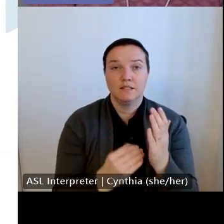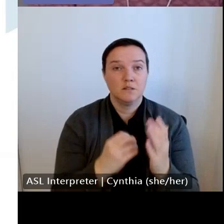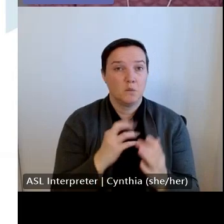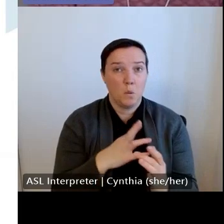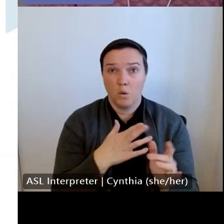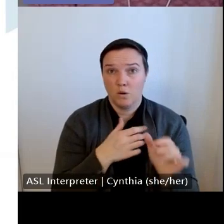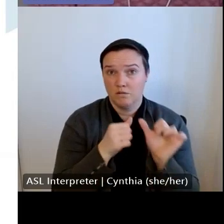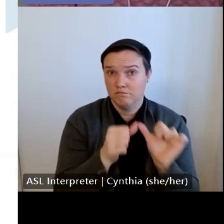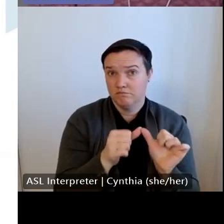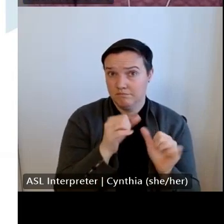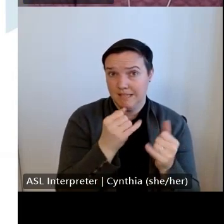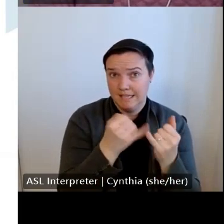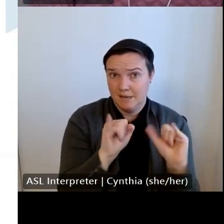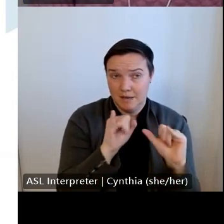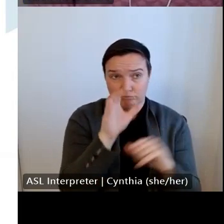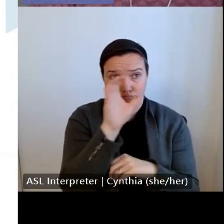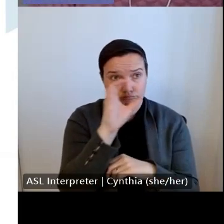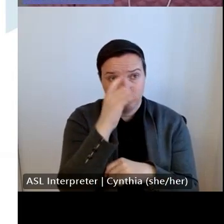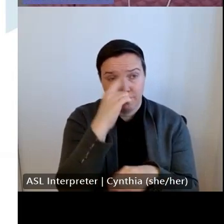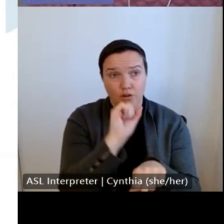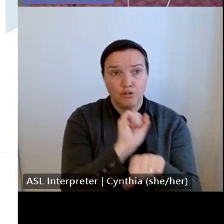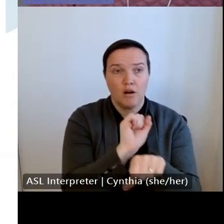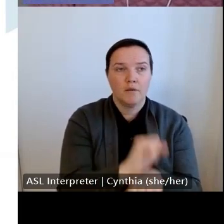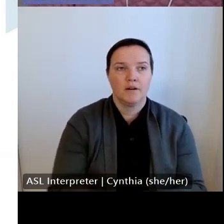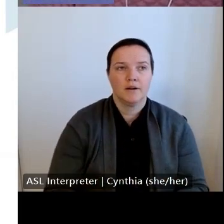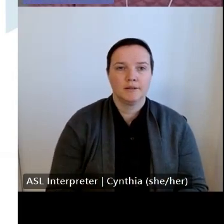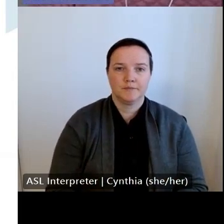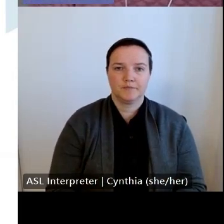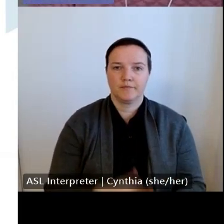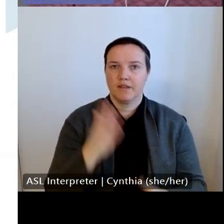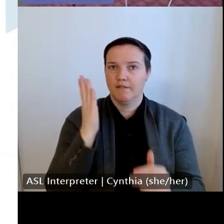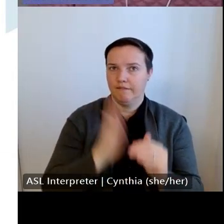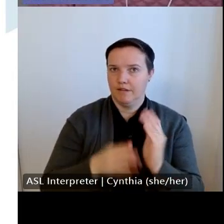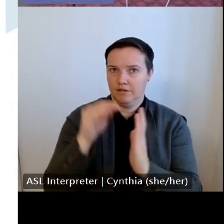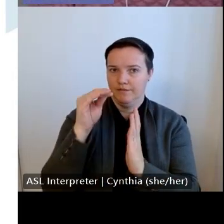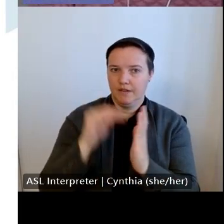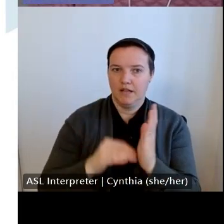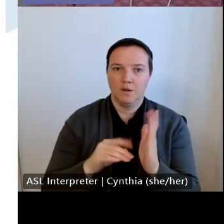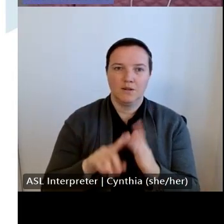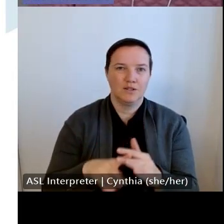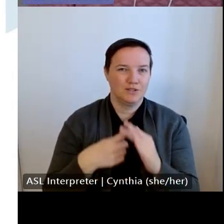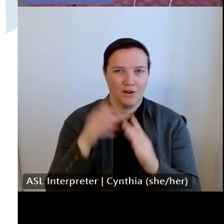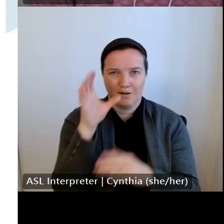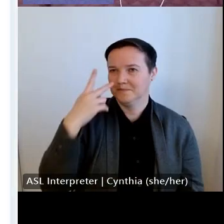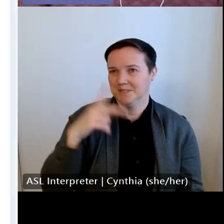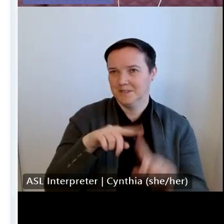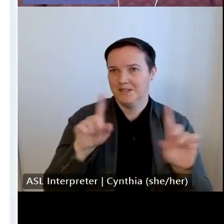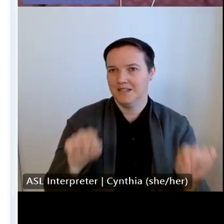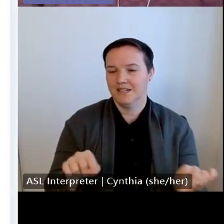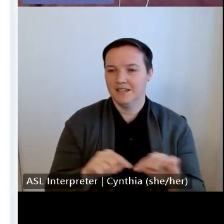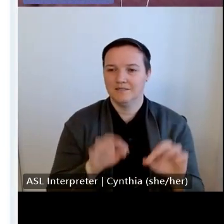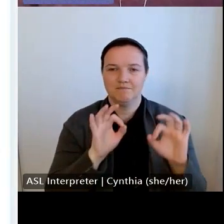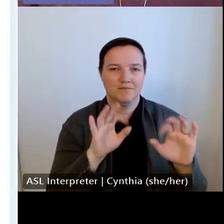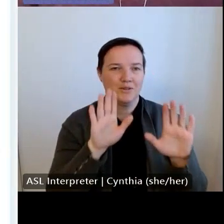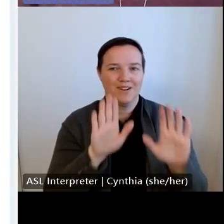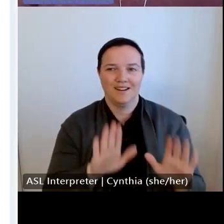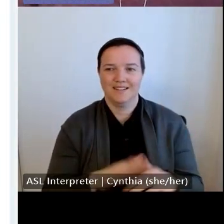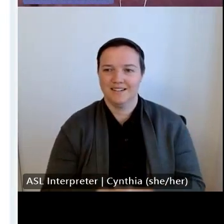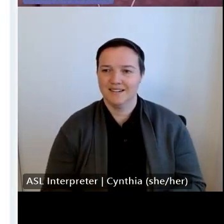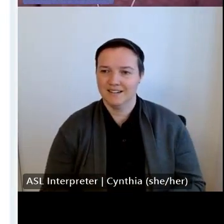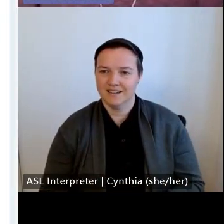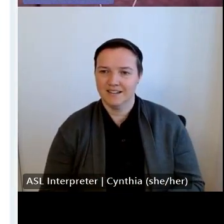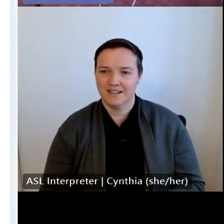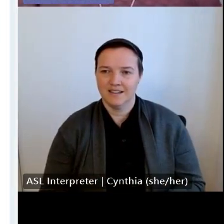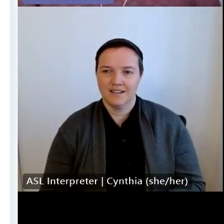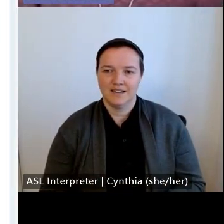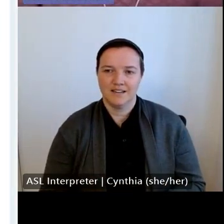proceed independently. Once completed, you can start browsing jobs. Okay, so this